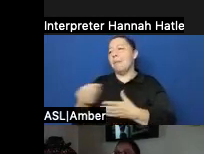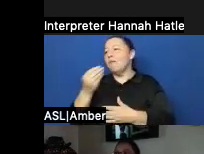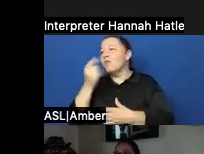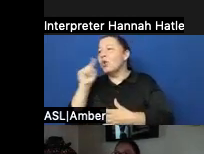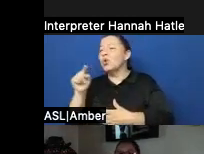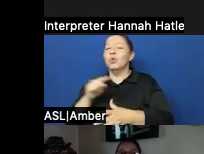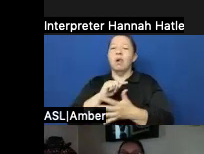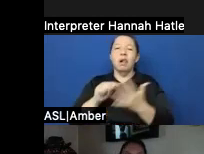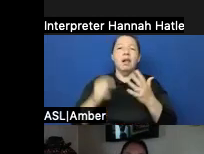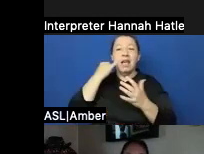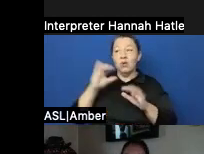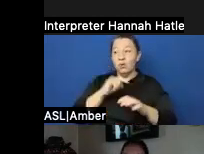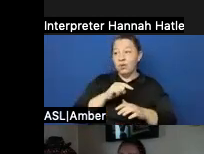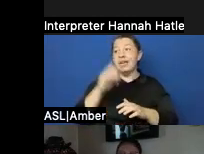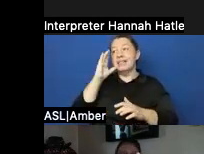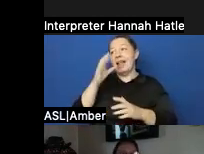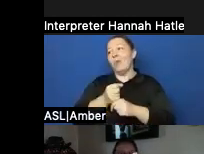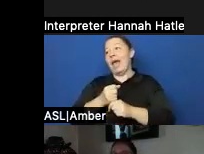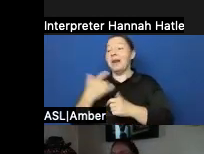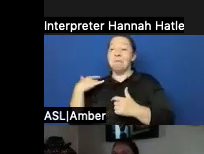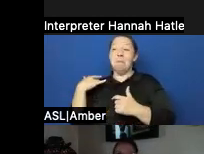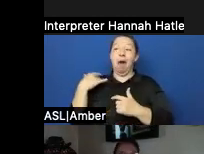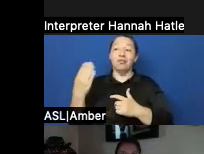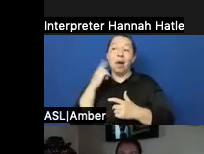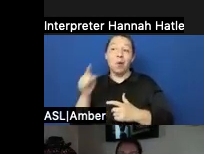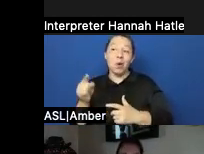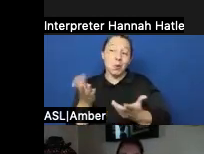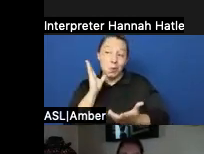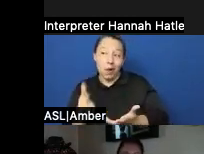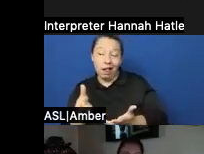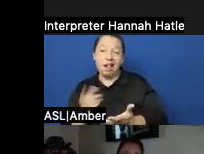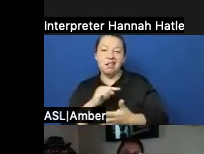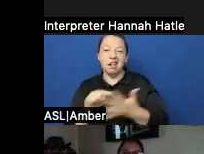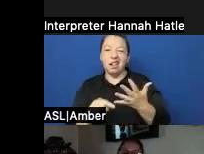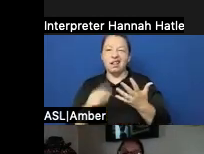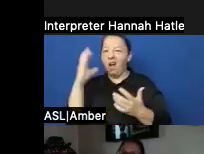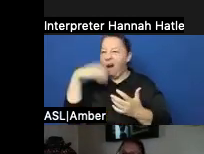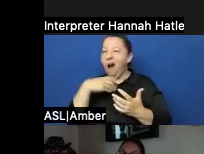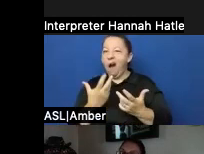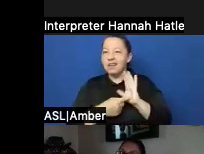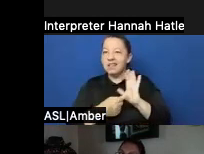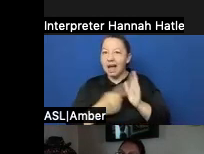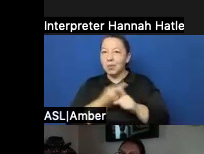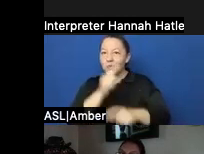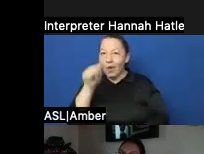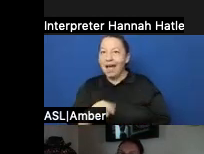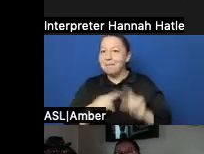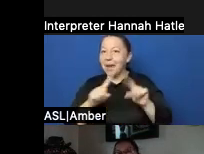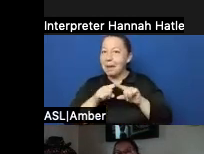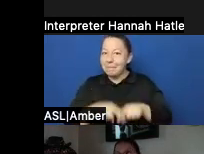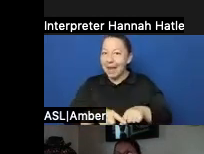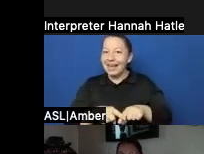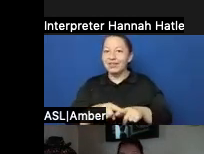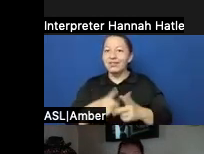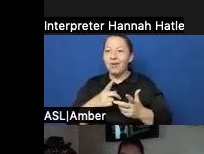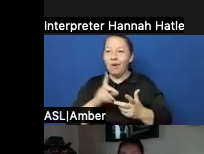this, I'll get you a modeling gig, or, you know, all the things, all these weird examples, but it's based often on the theory that that